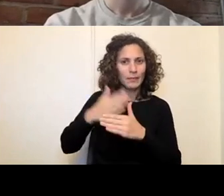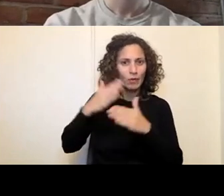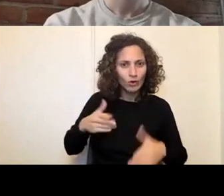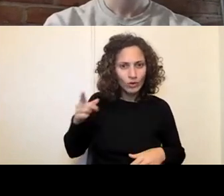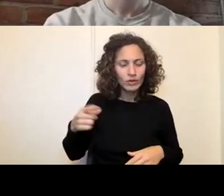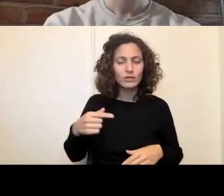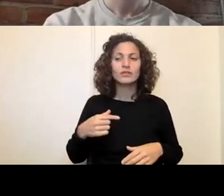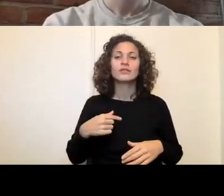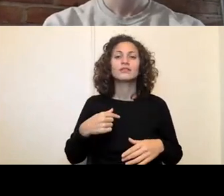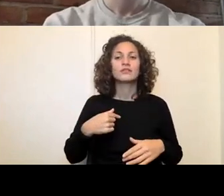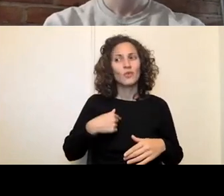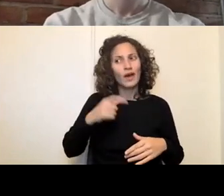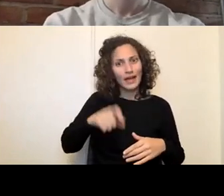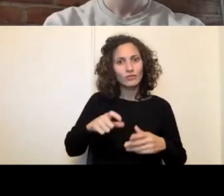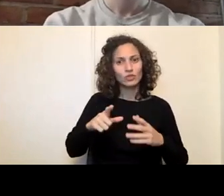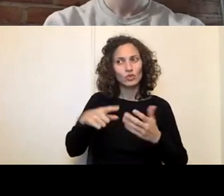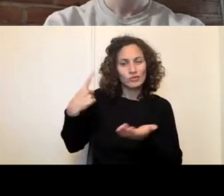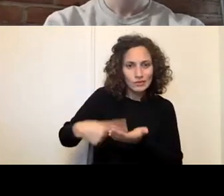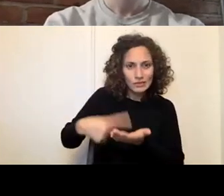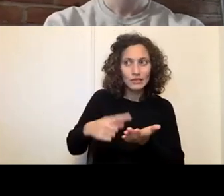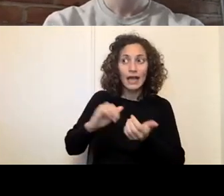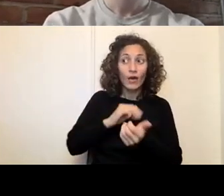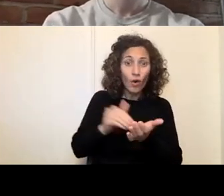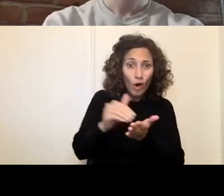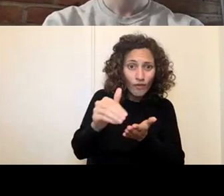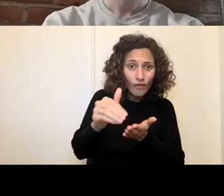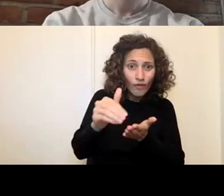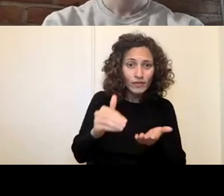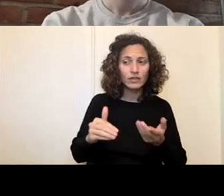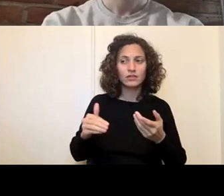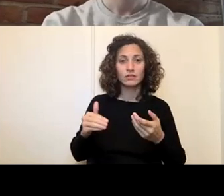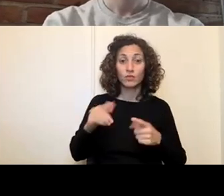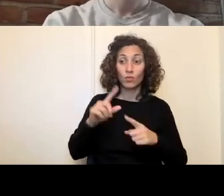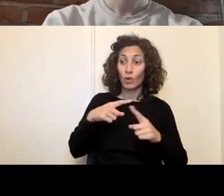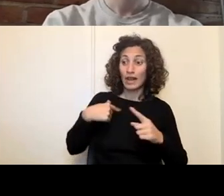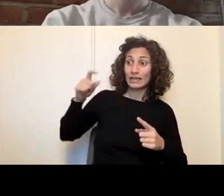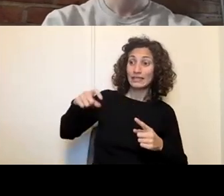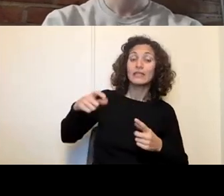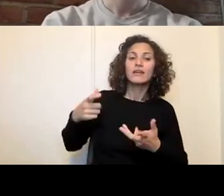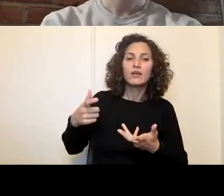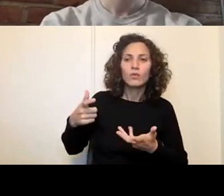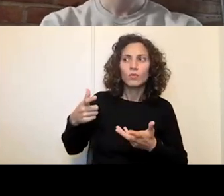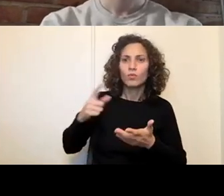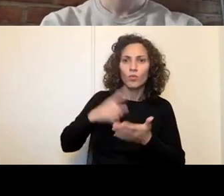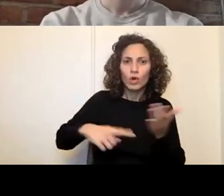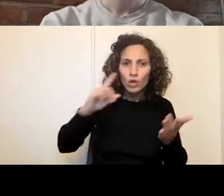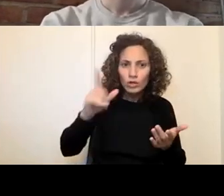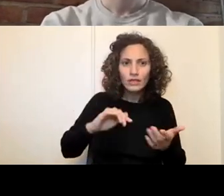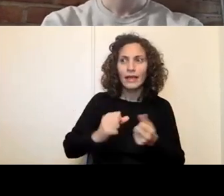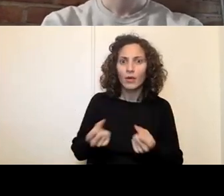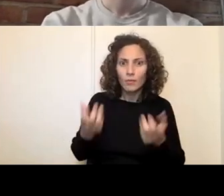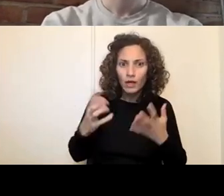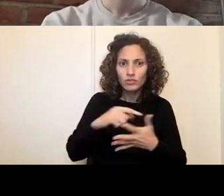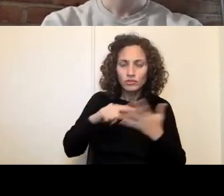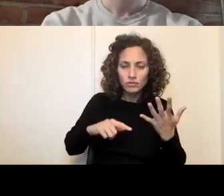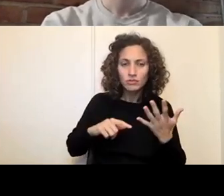how frequently that happens and what my needs are during those times. When we have that type of